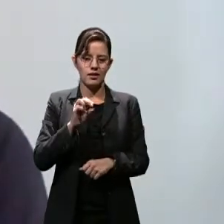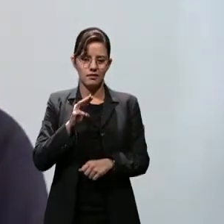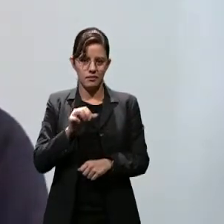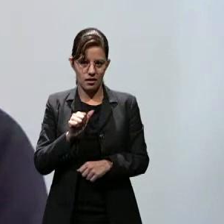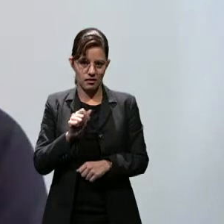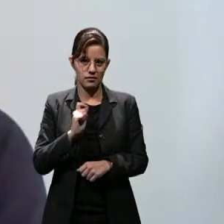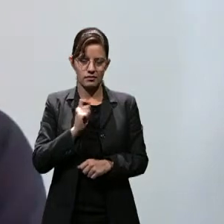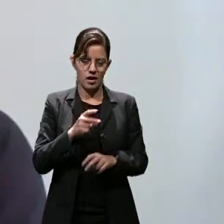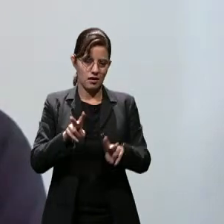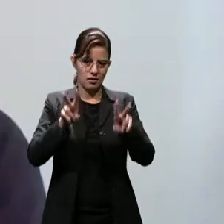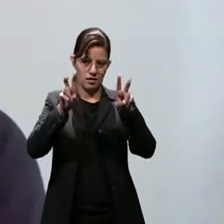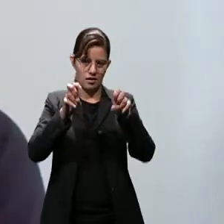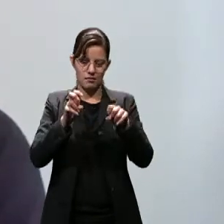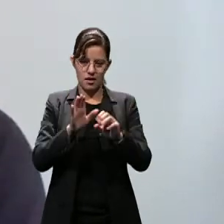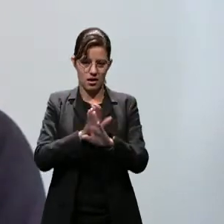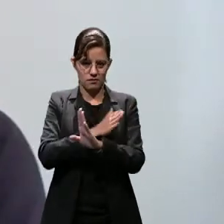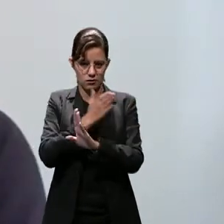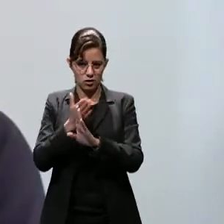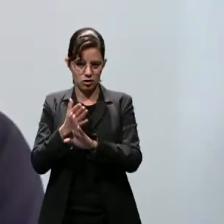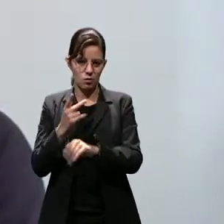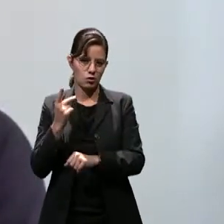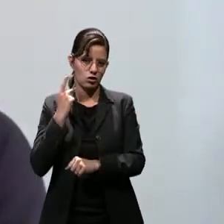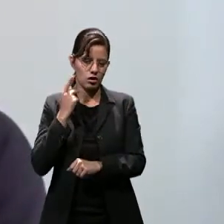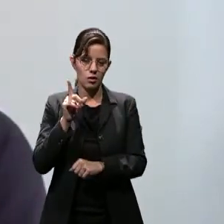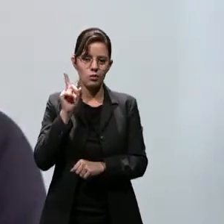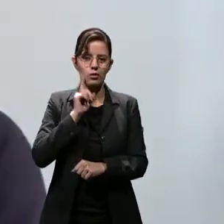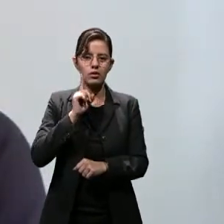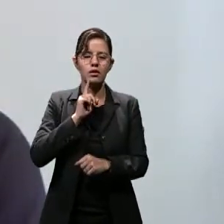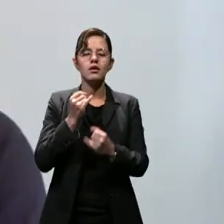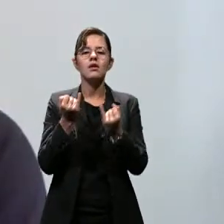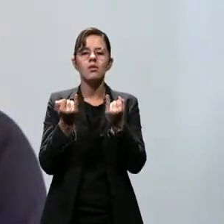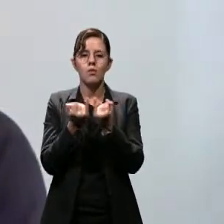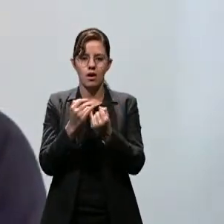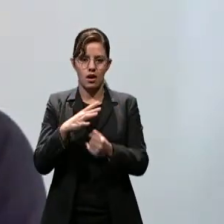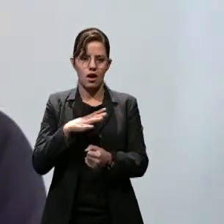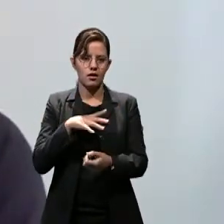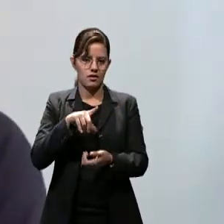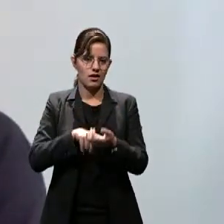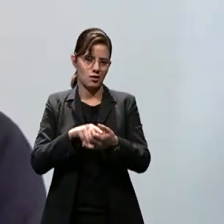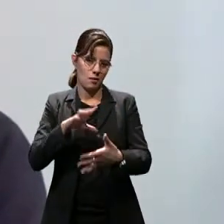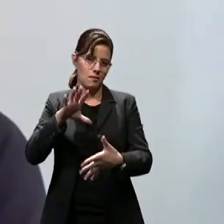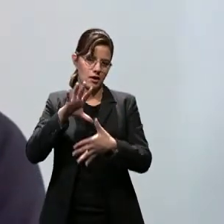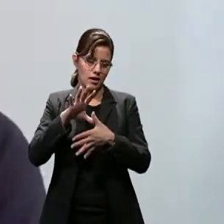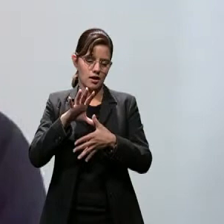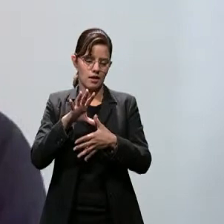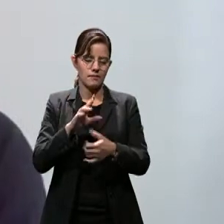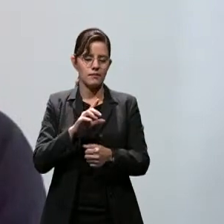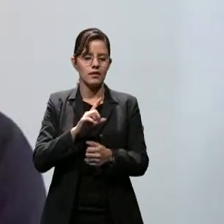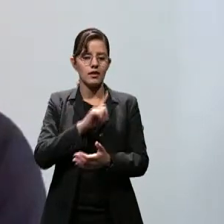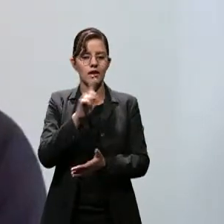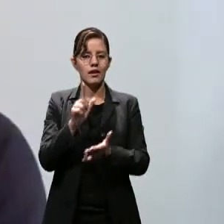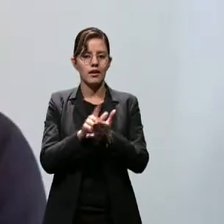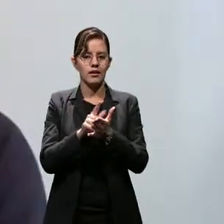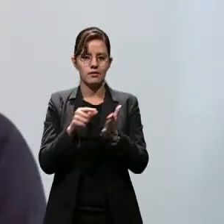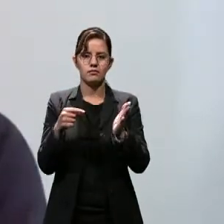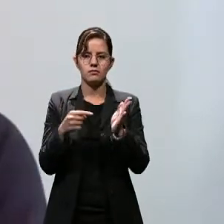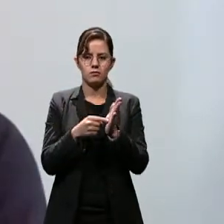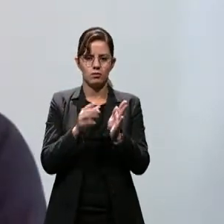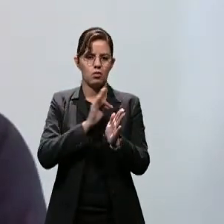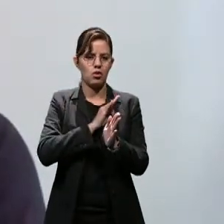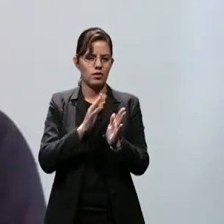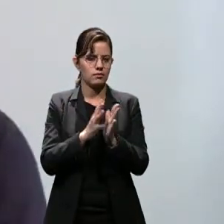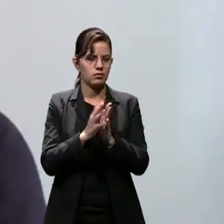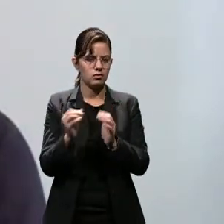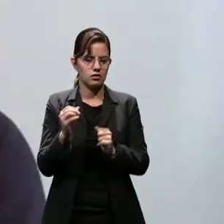of gender-based violence against women. There's an inter-American law for political violence against women, and